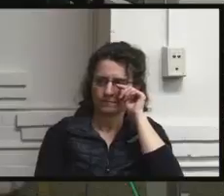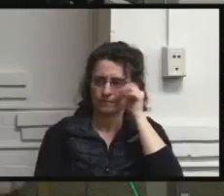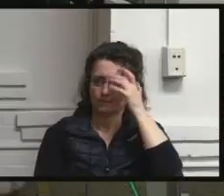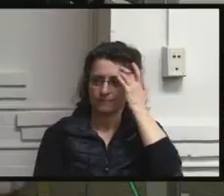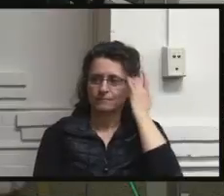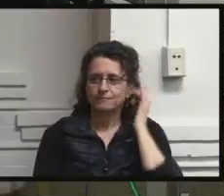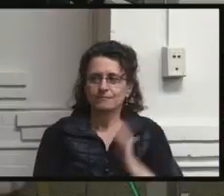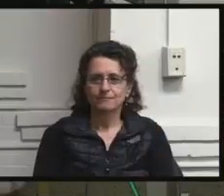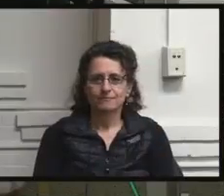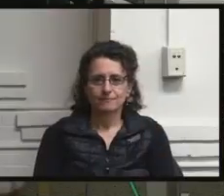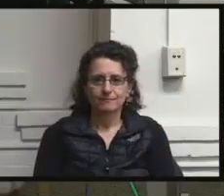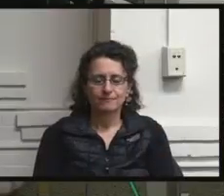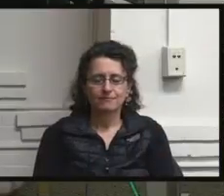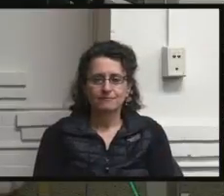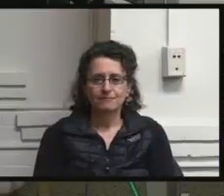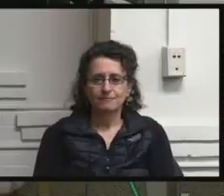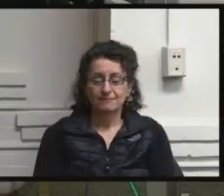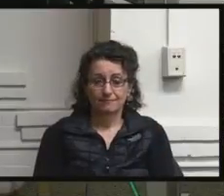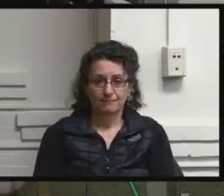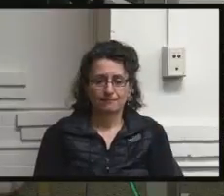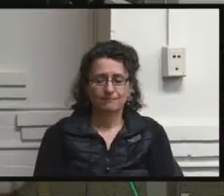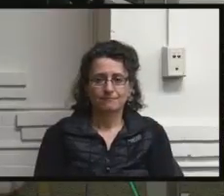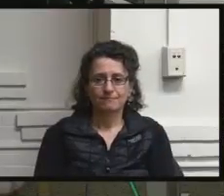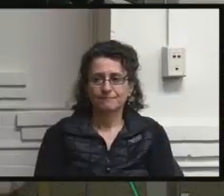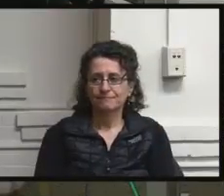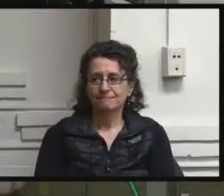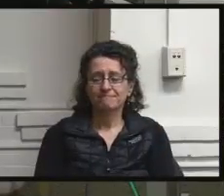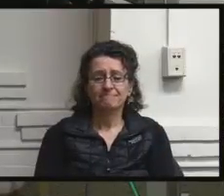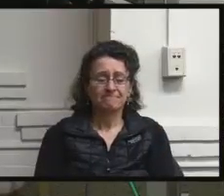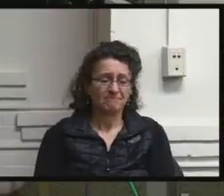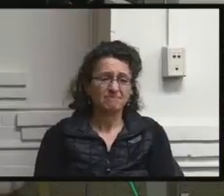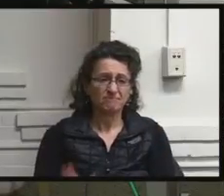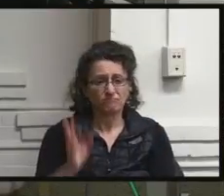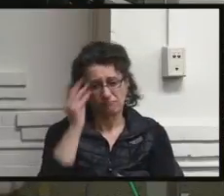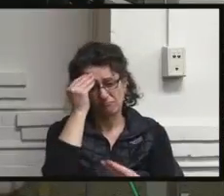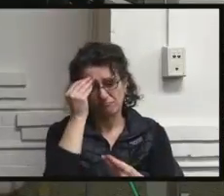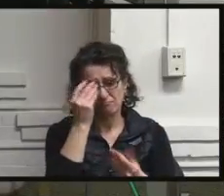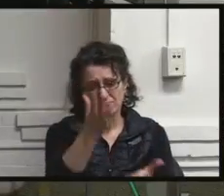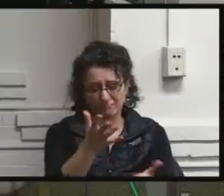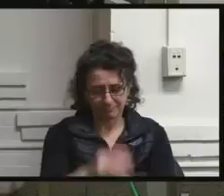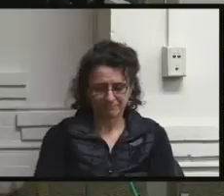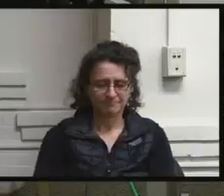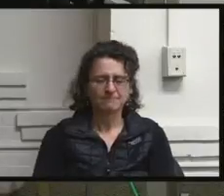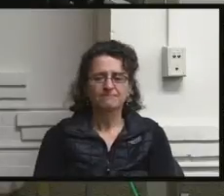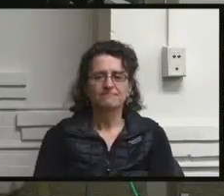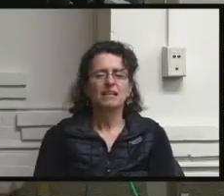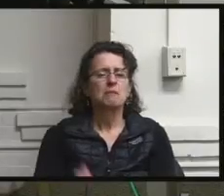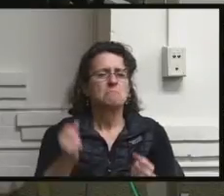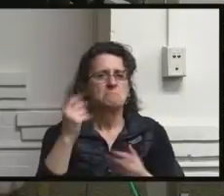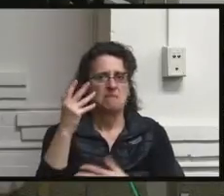I have to tell you that for years and years and years, I thought the organization,